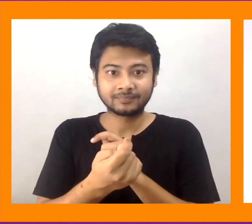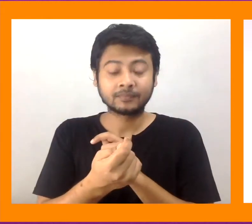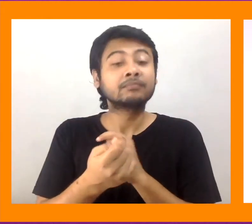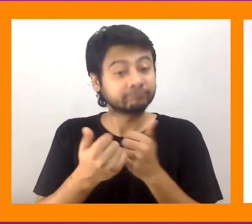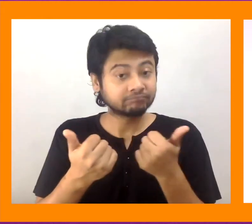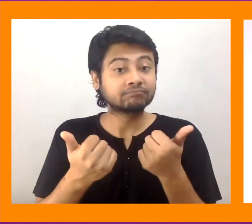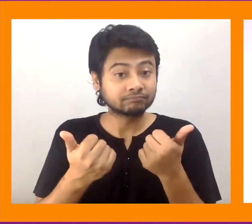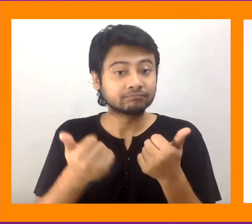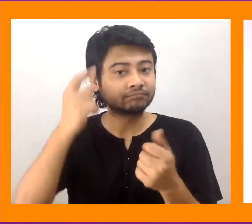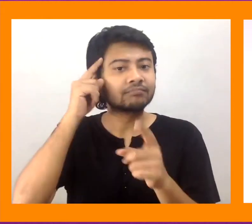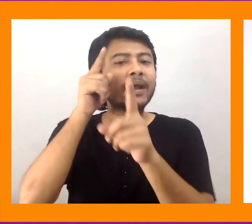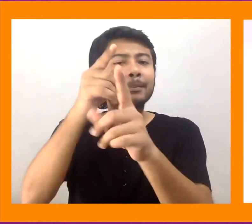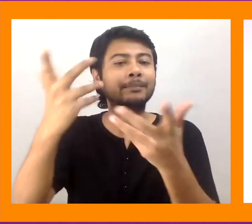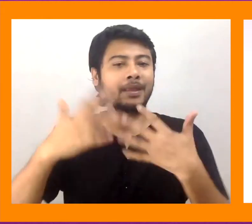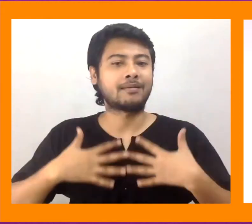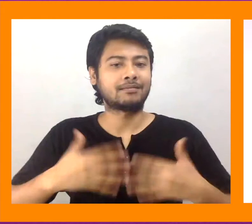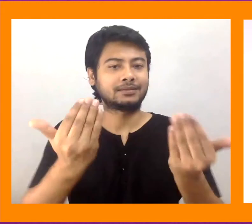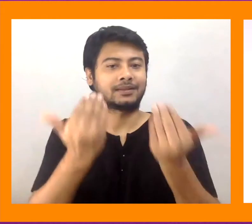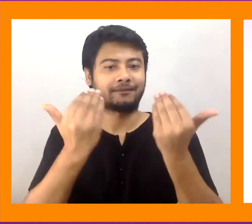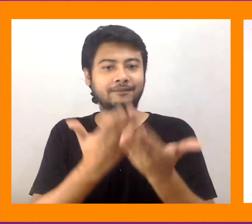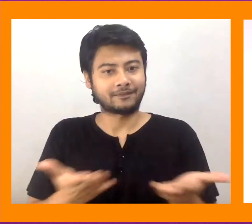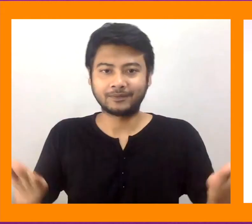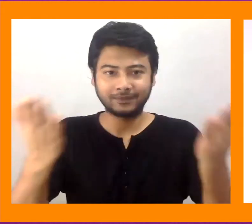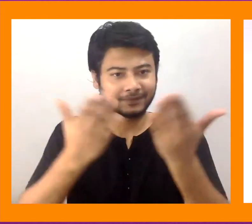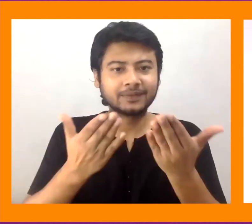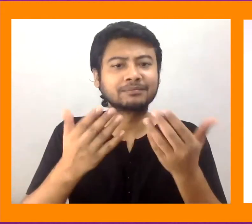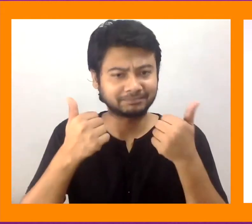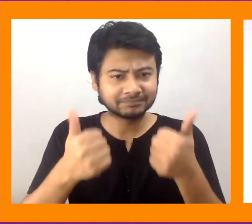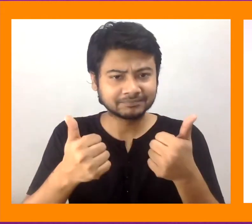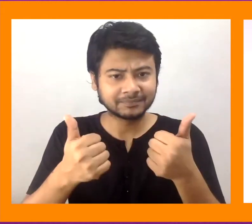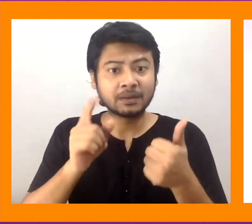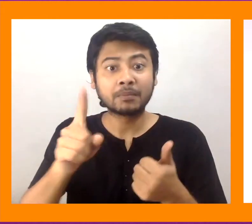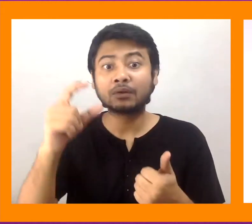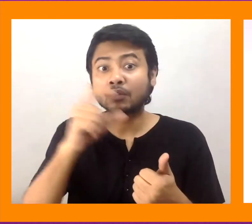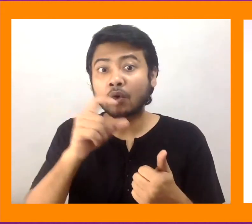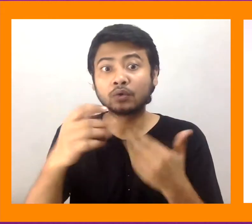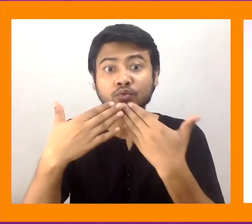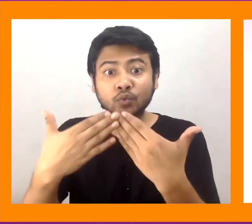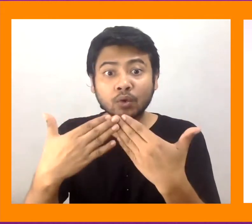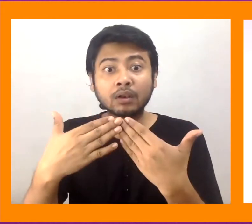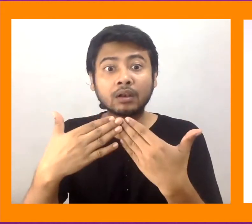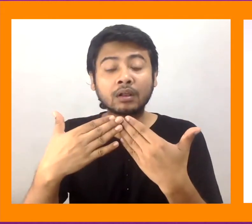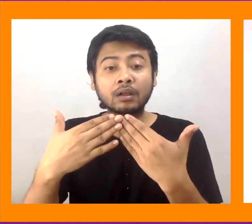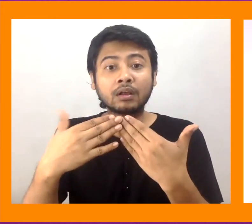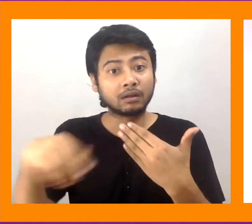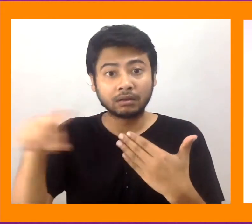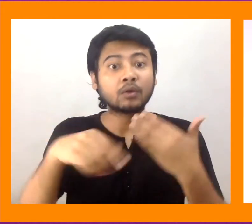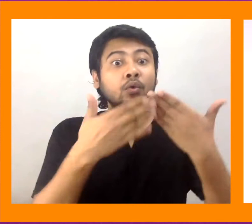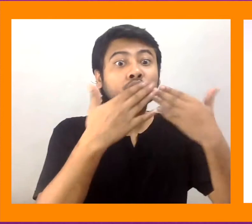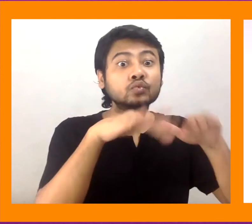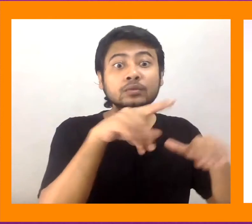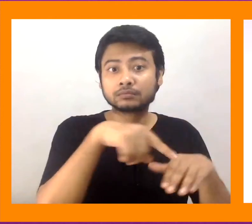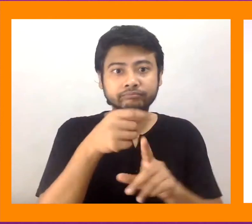platform. While this makes sense from a health perspective, let's look at what happened to some of these institutions and their